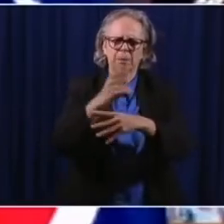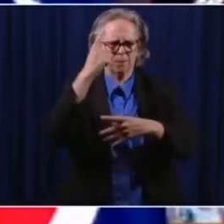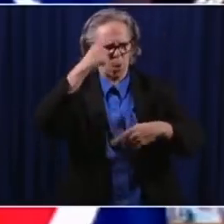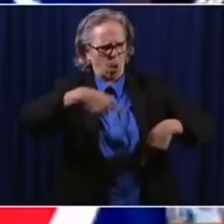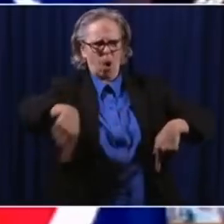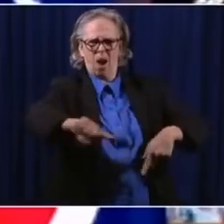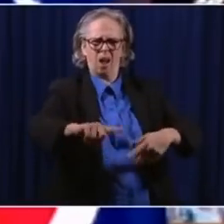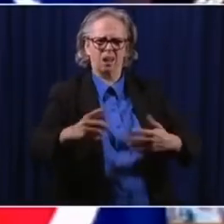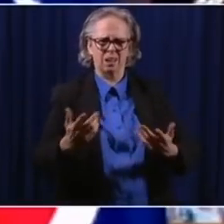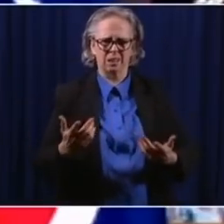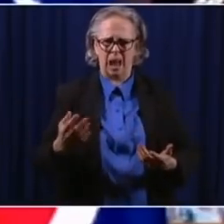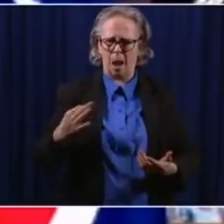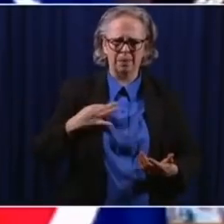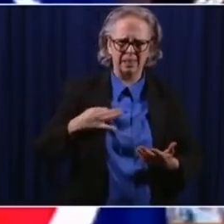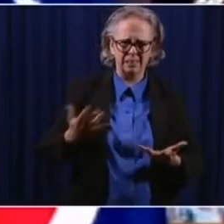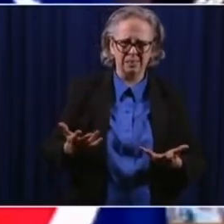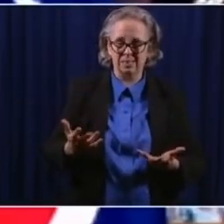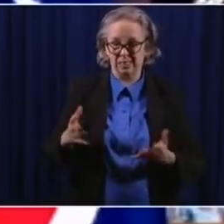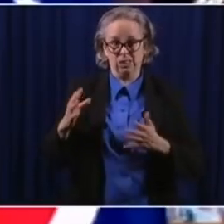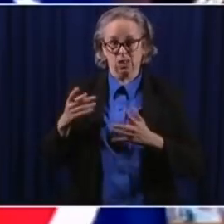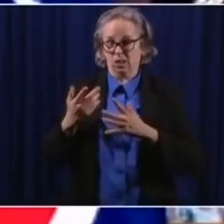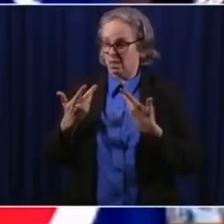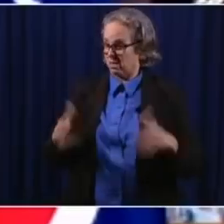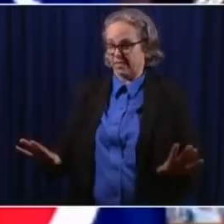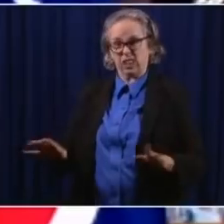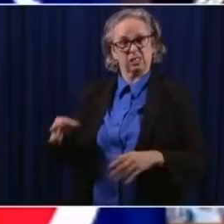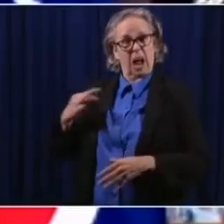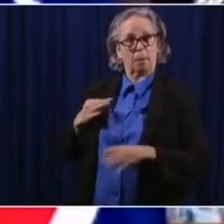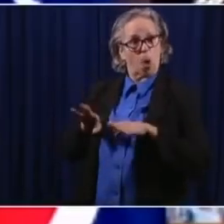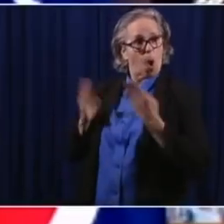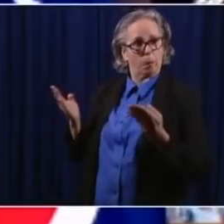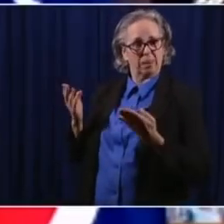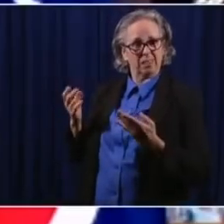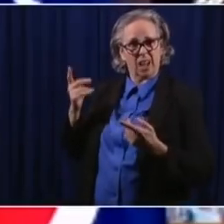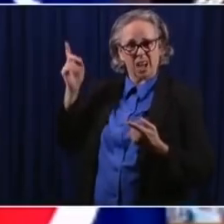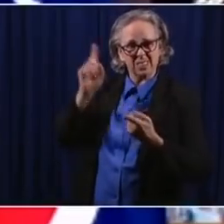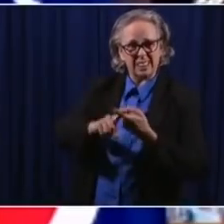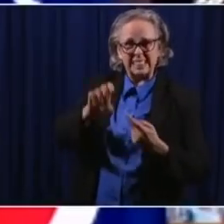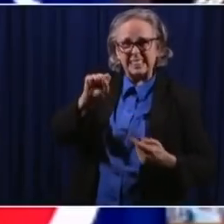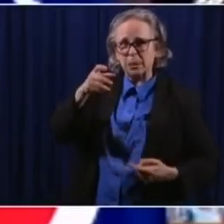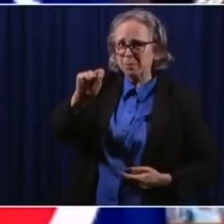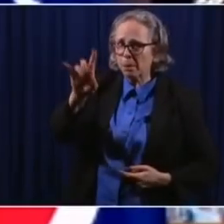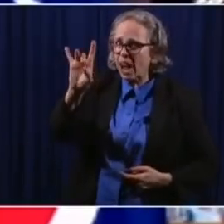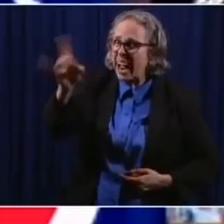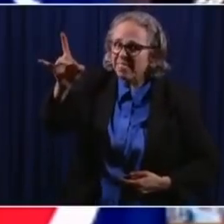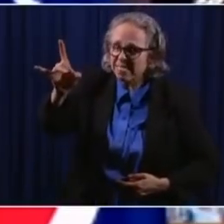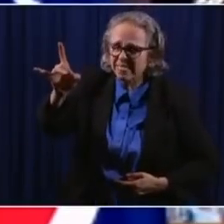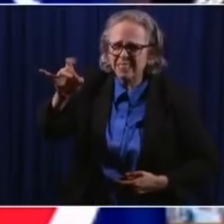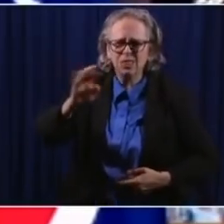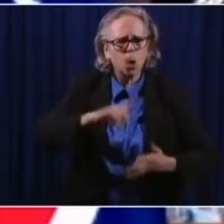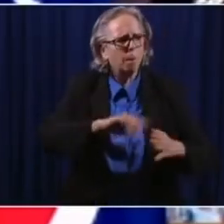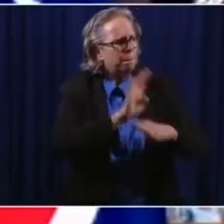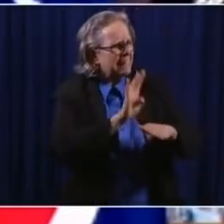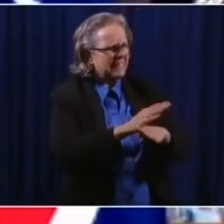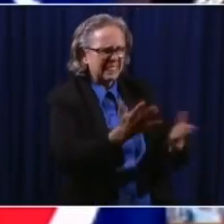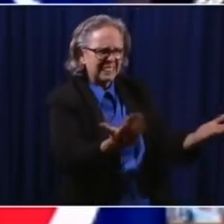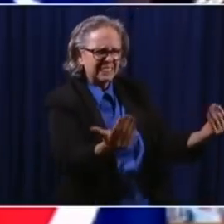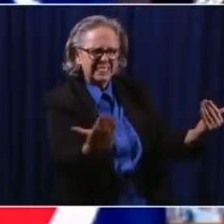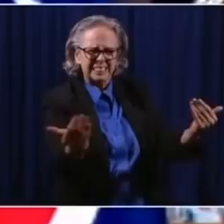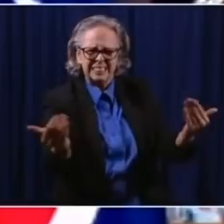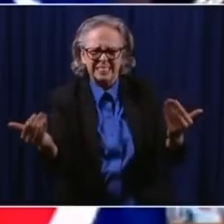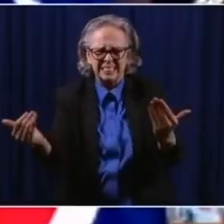right now for companies, and that's through September the 8th. And there's every reason for a company to want to do this